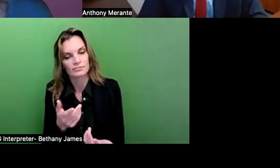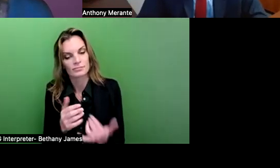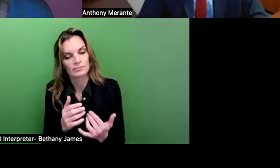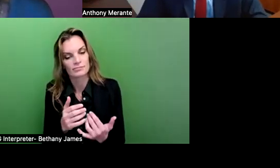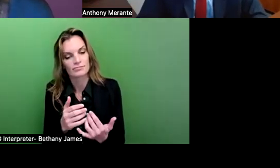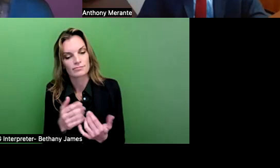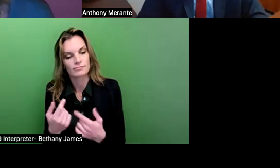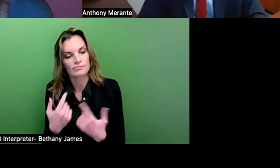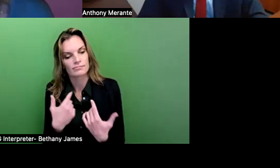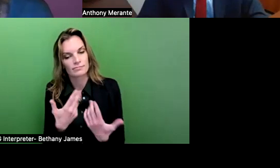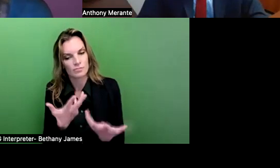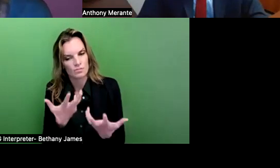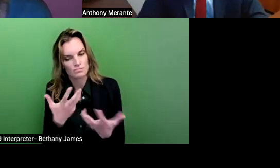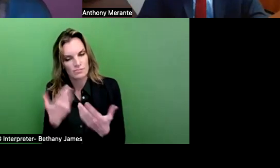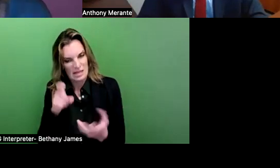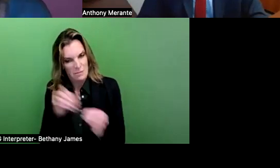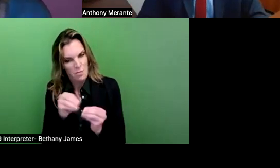to the city of Yonkers?